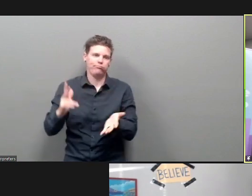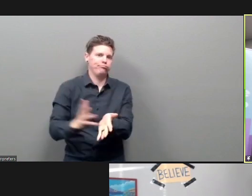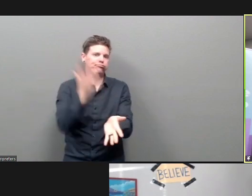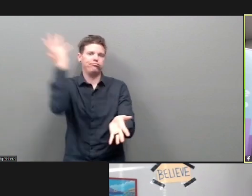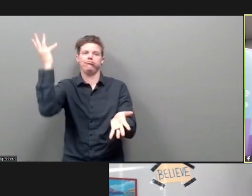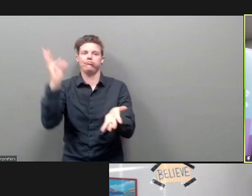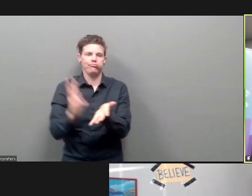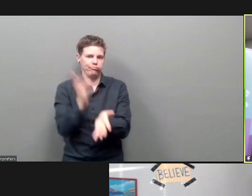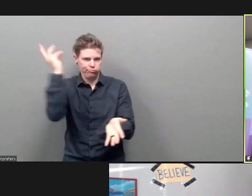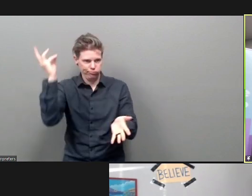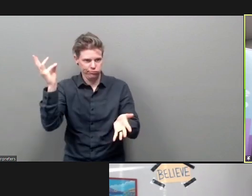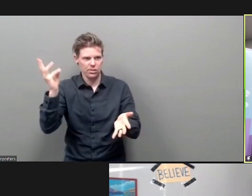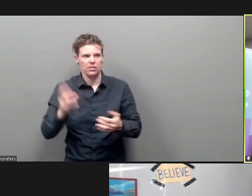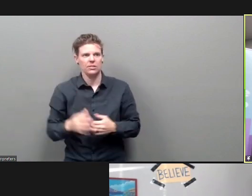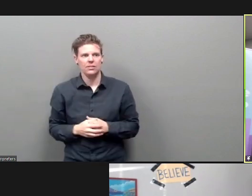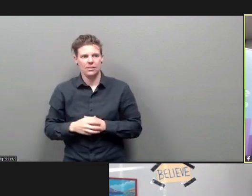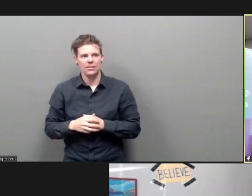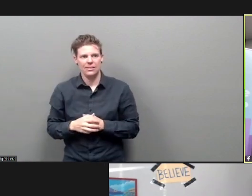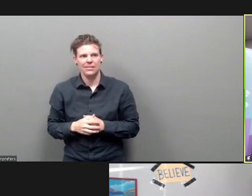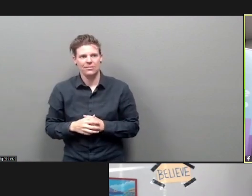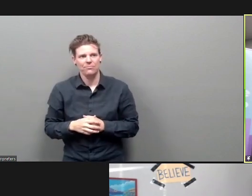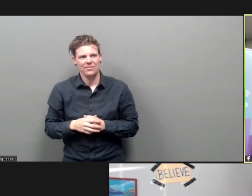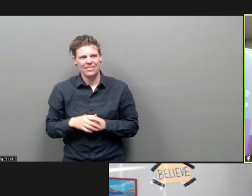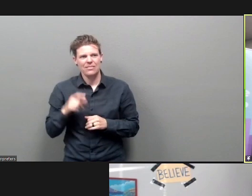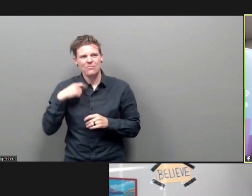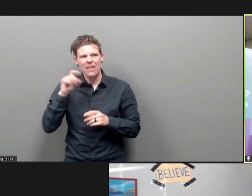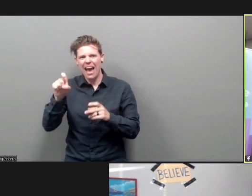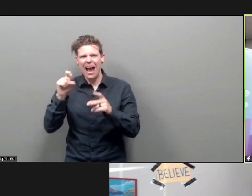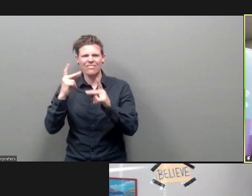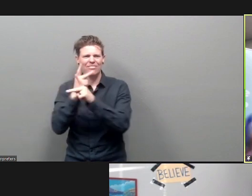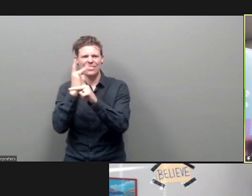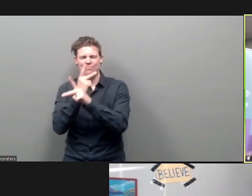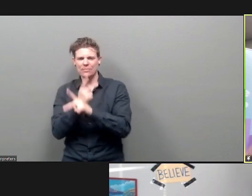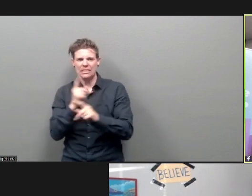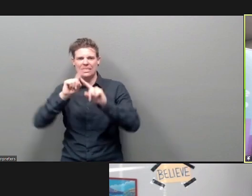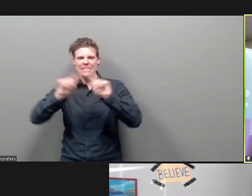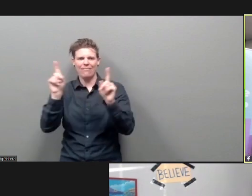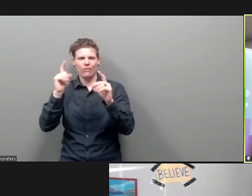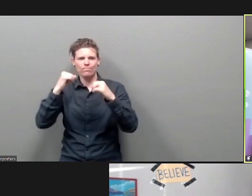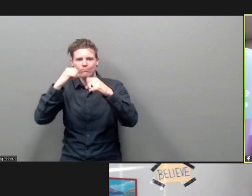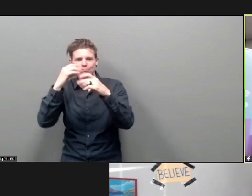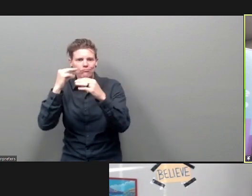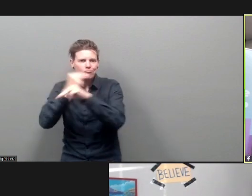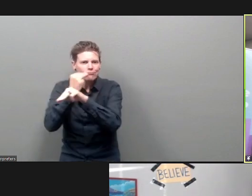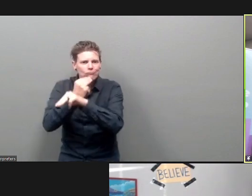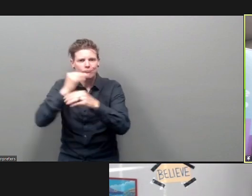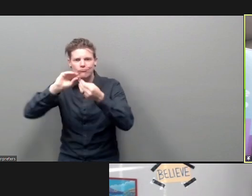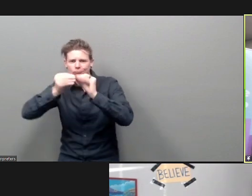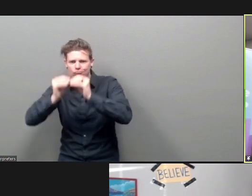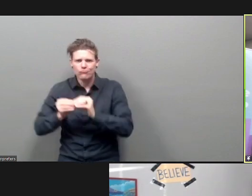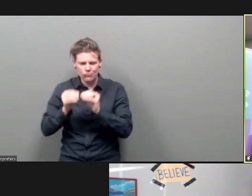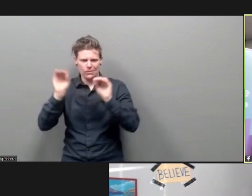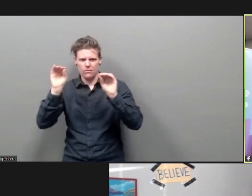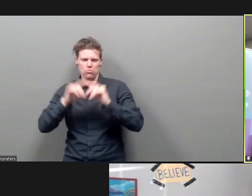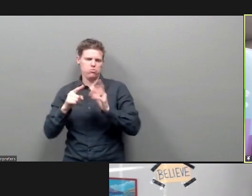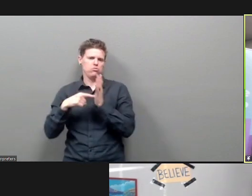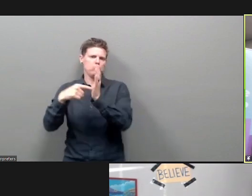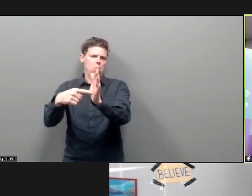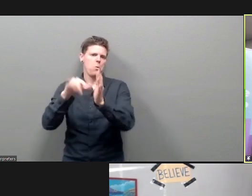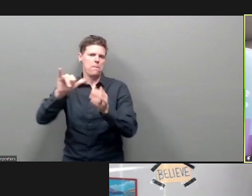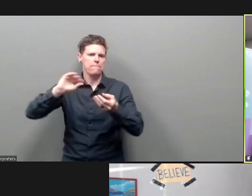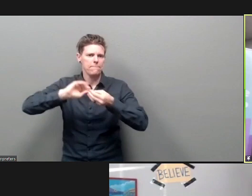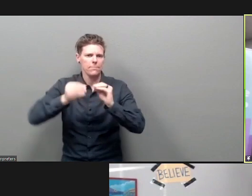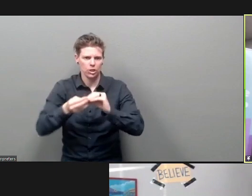test positivity, or even drop it as anything other than a leading indicator for a potential bump in cases.